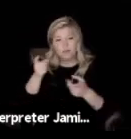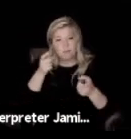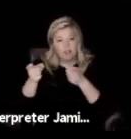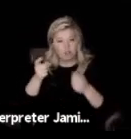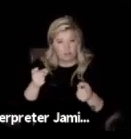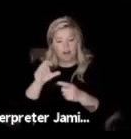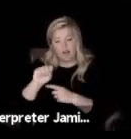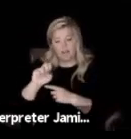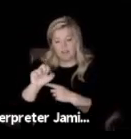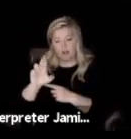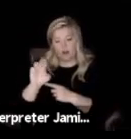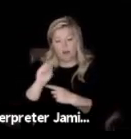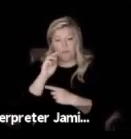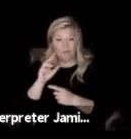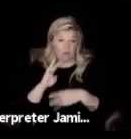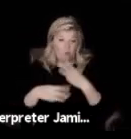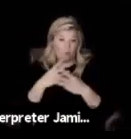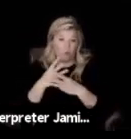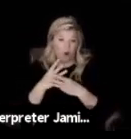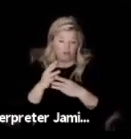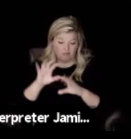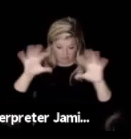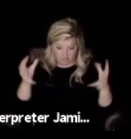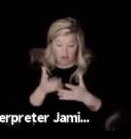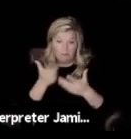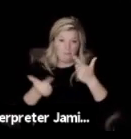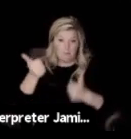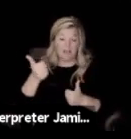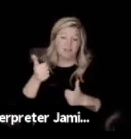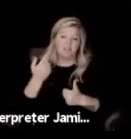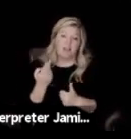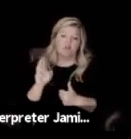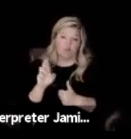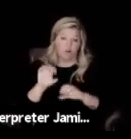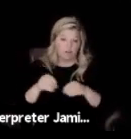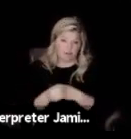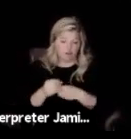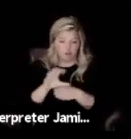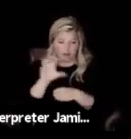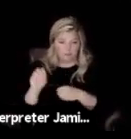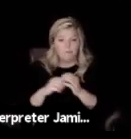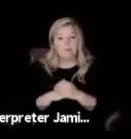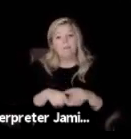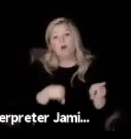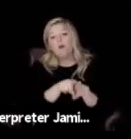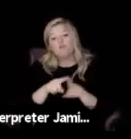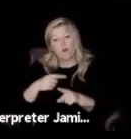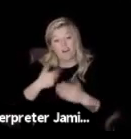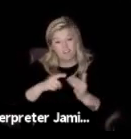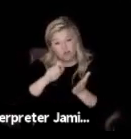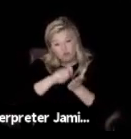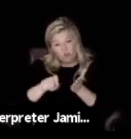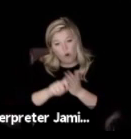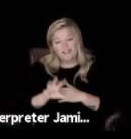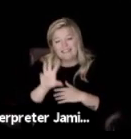HR organization. I am also the author of 6 books on leadership, communication, self-esteem. If you're